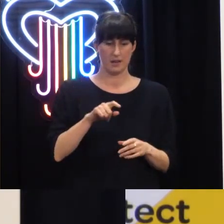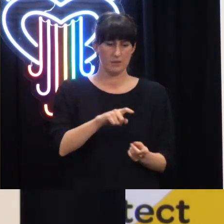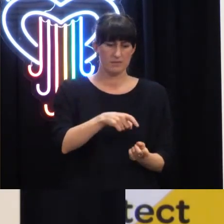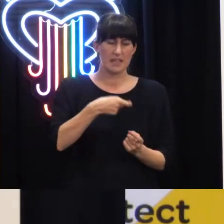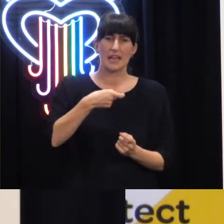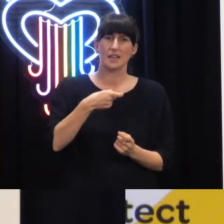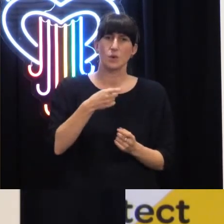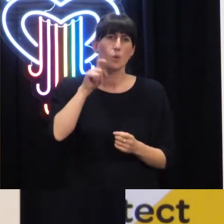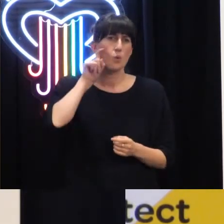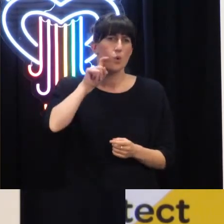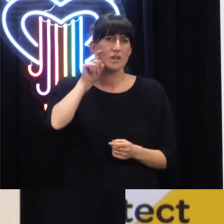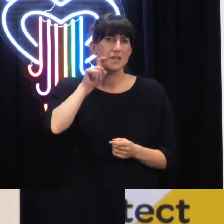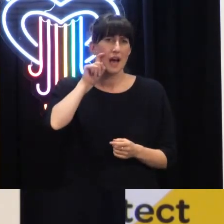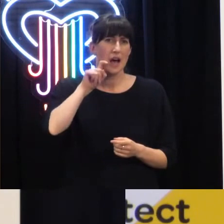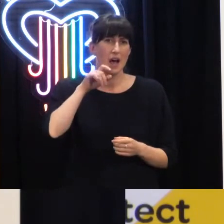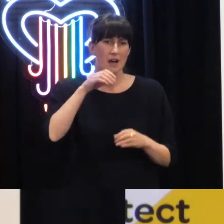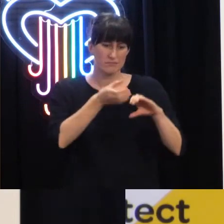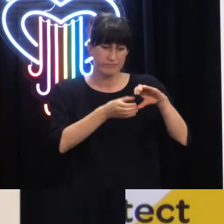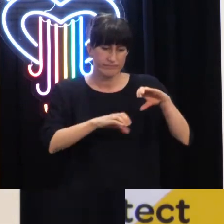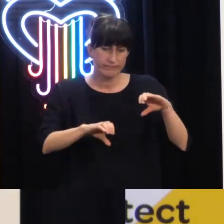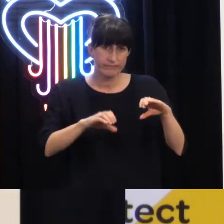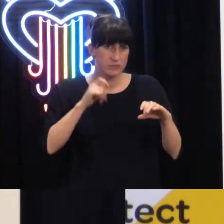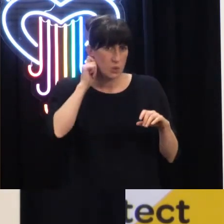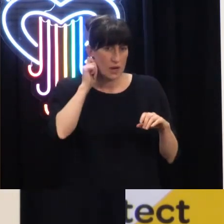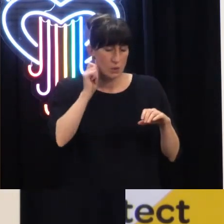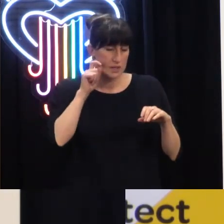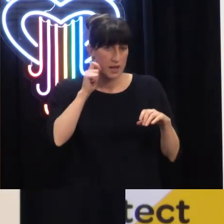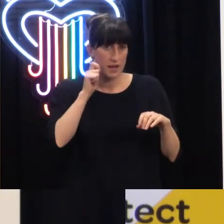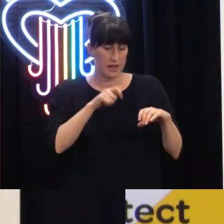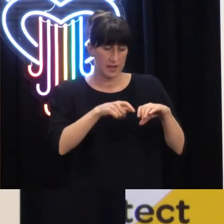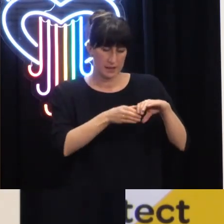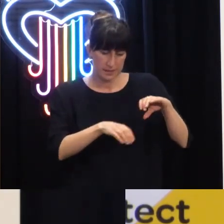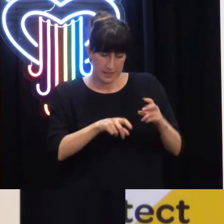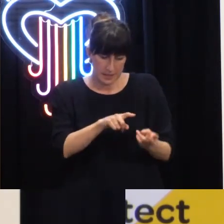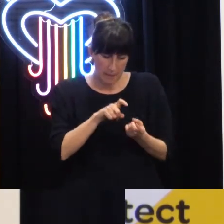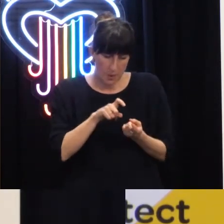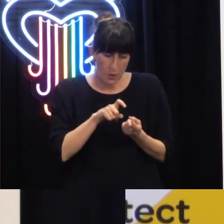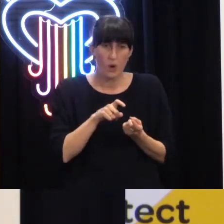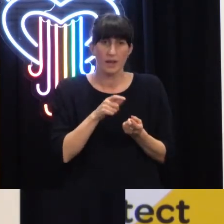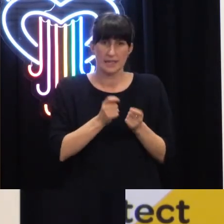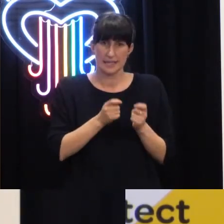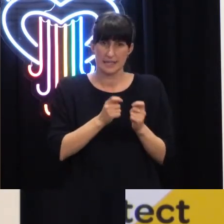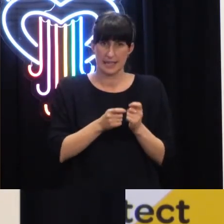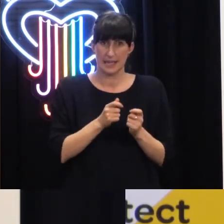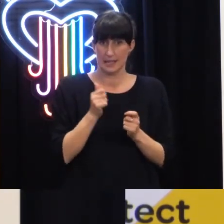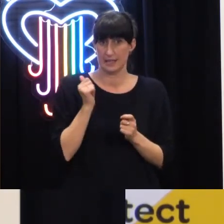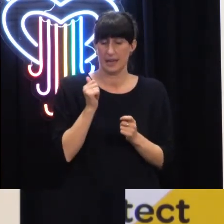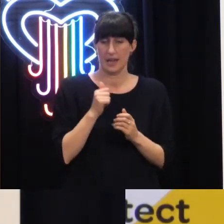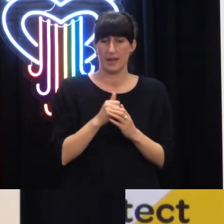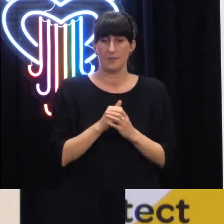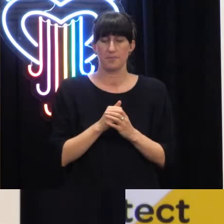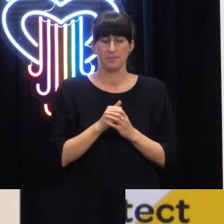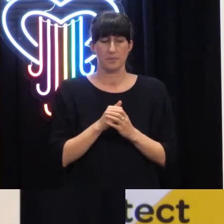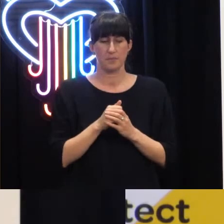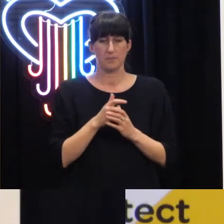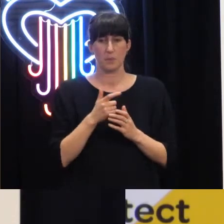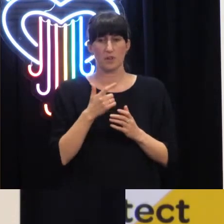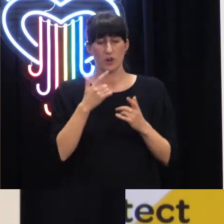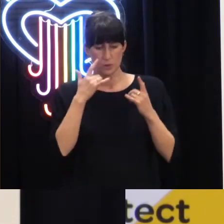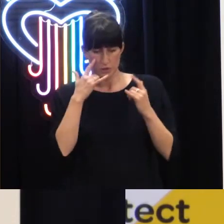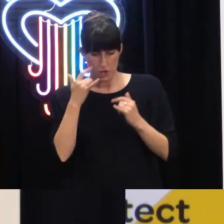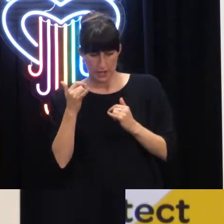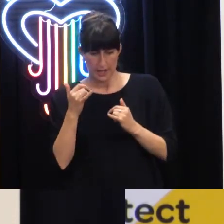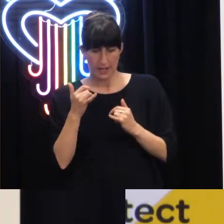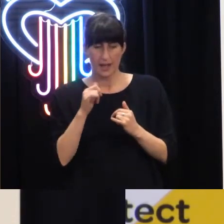taken yesterday. And in the meantime, the Public Health Unit is doing several things. First, look at which people who were cases from